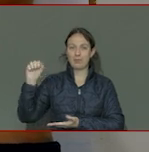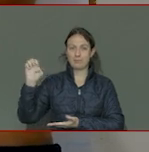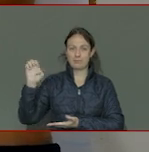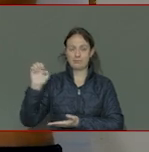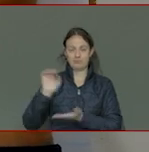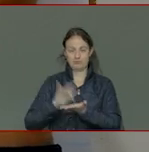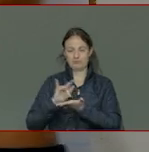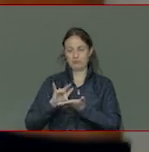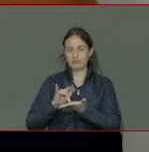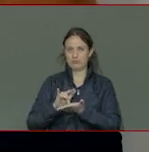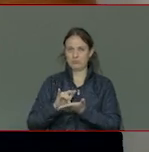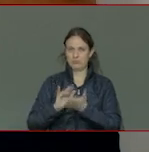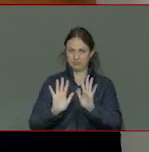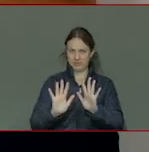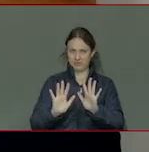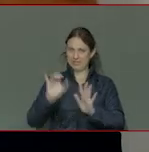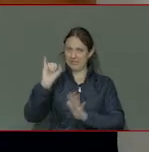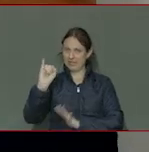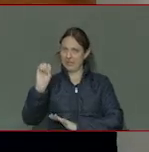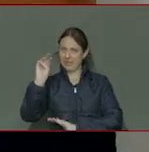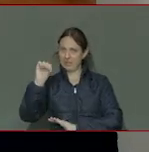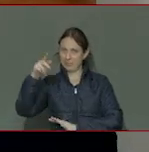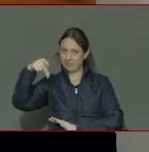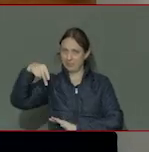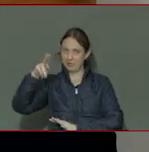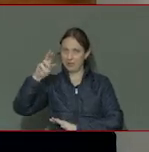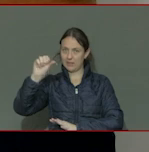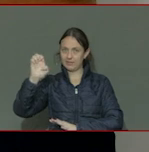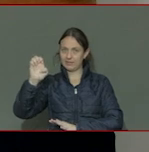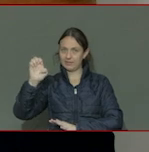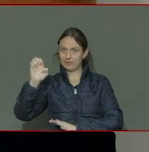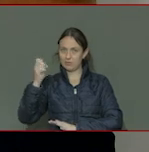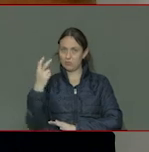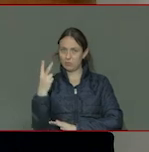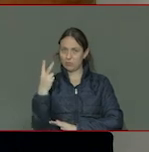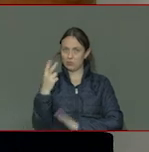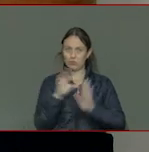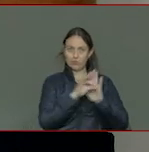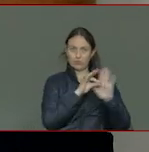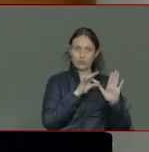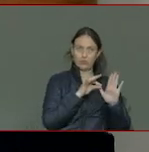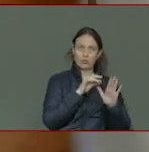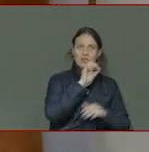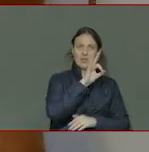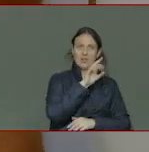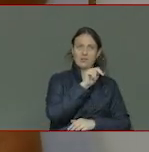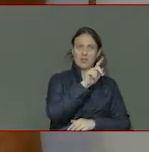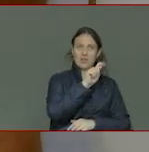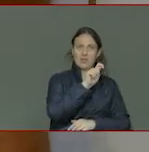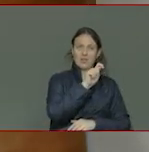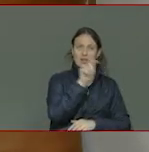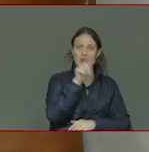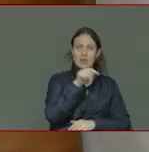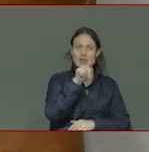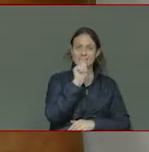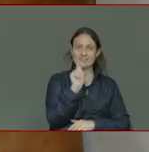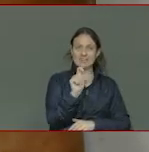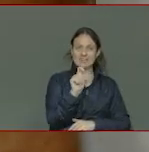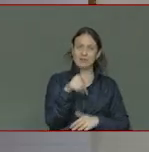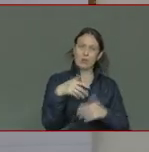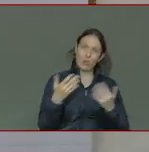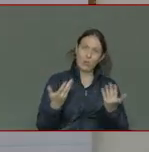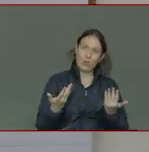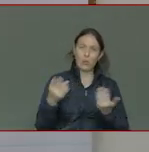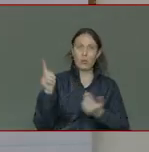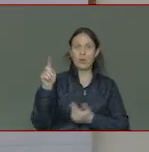impulse. Impulse can be either F net delta t or it can be